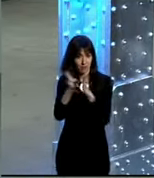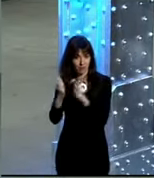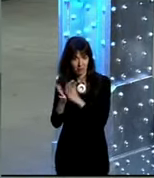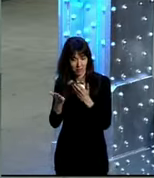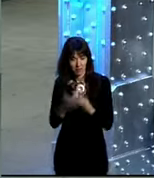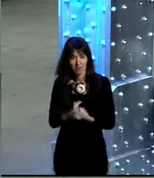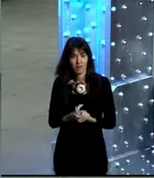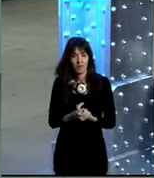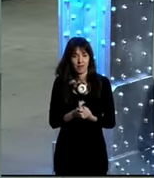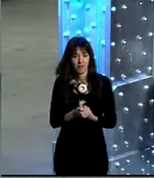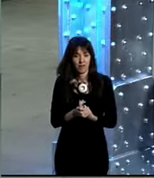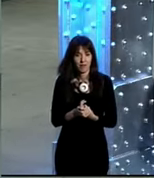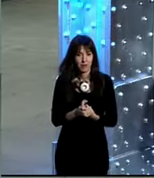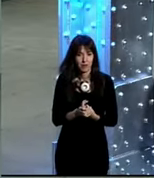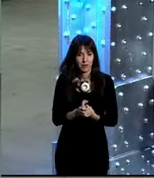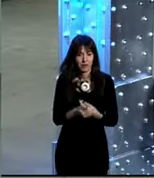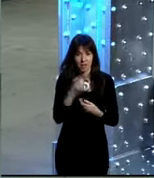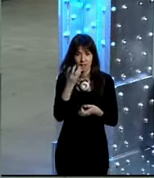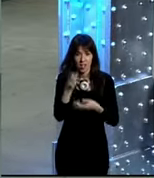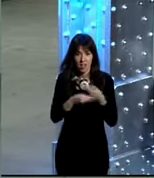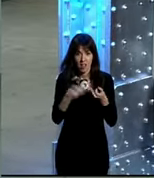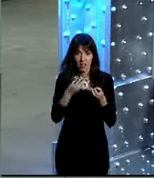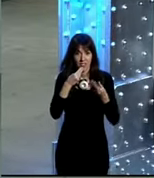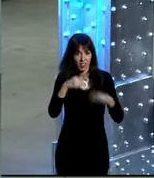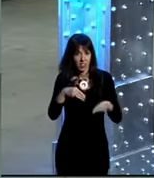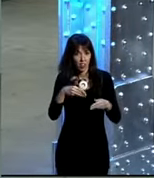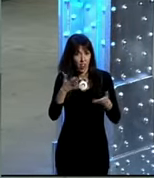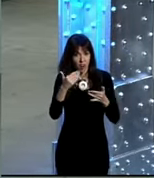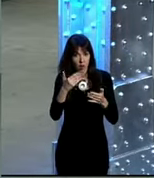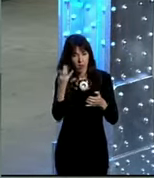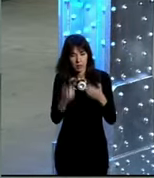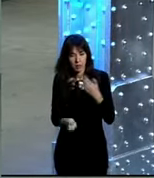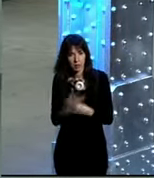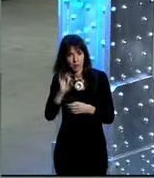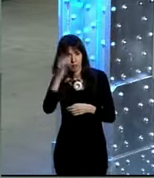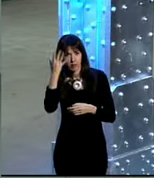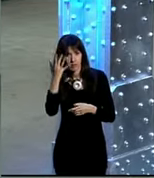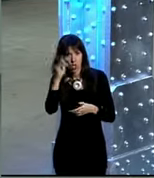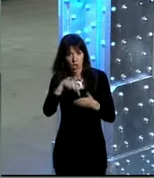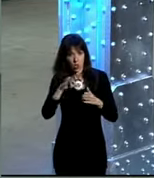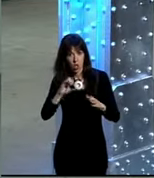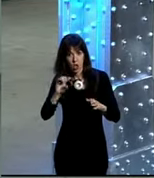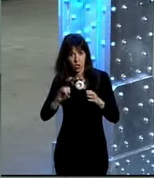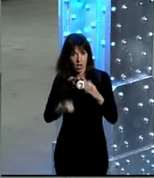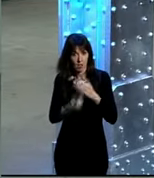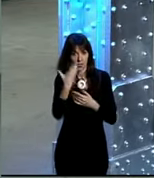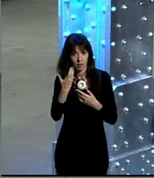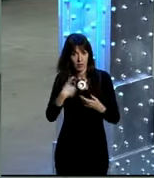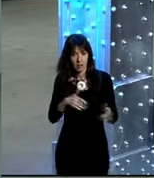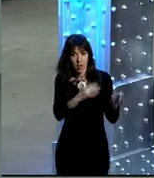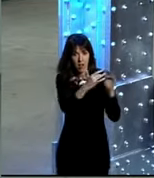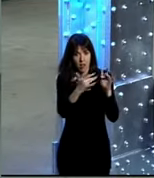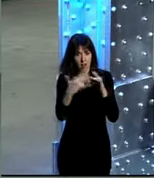have created them, you need to find a way for them to reach your audience, which brings me to topic number... not yet.